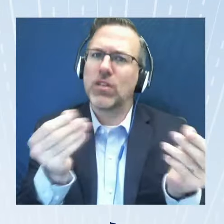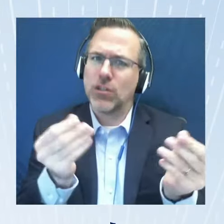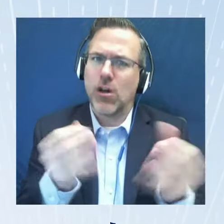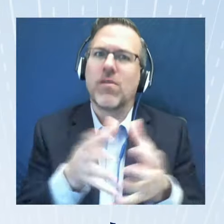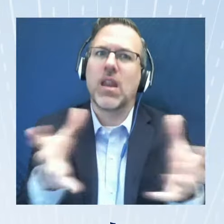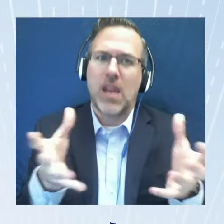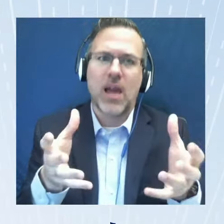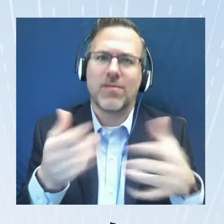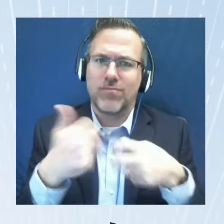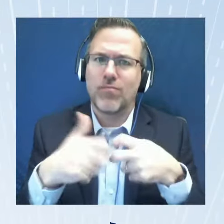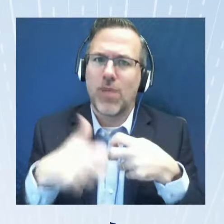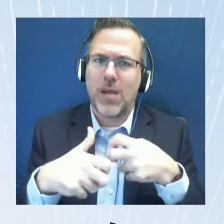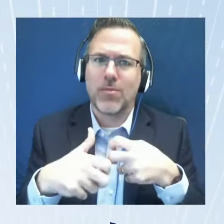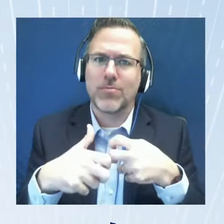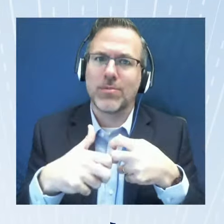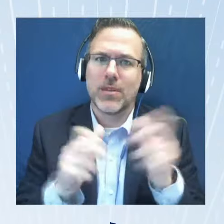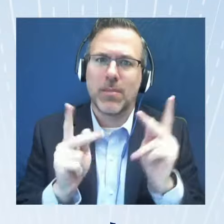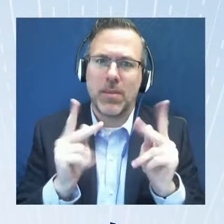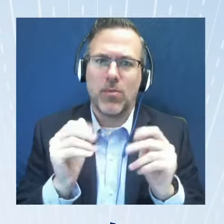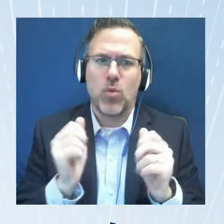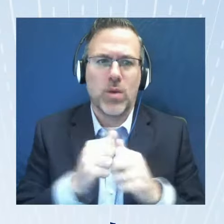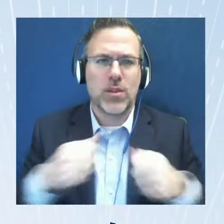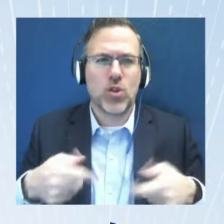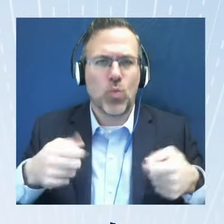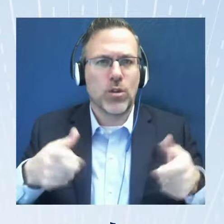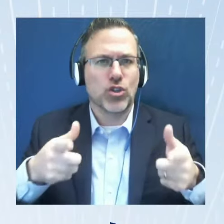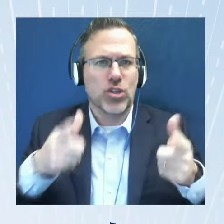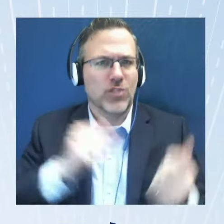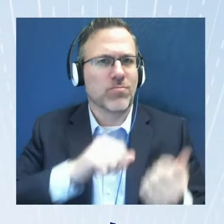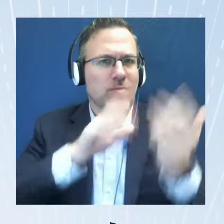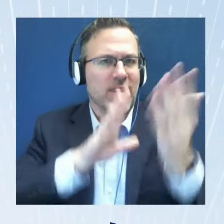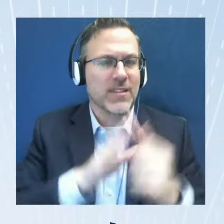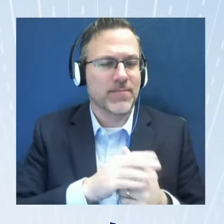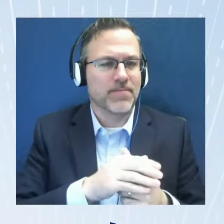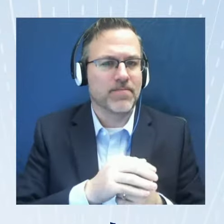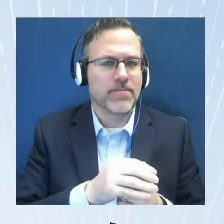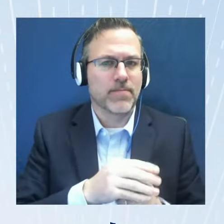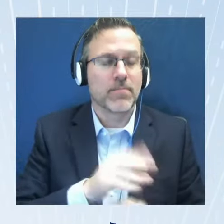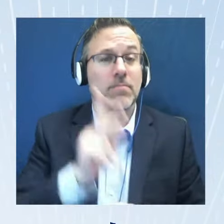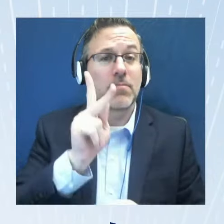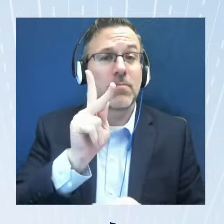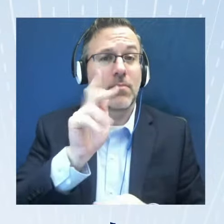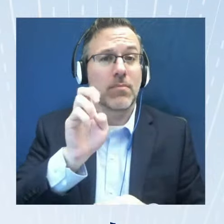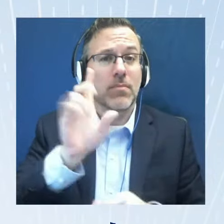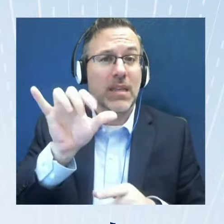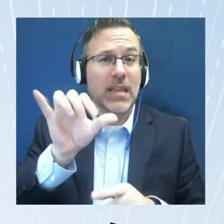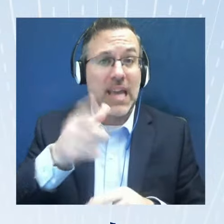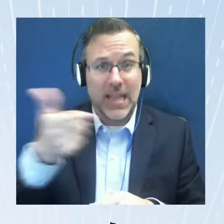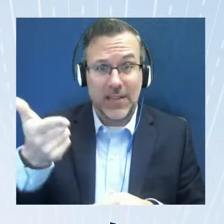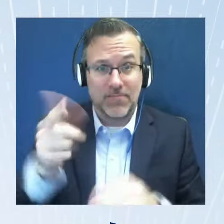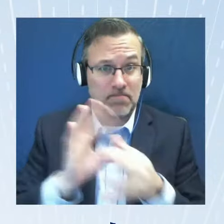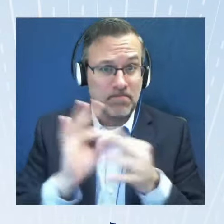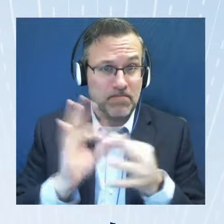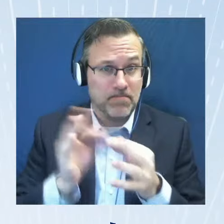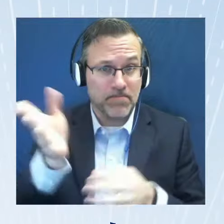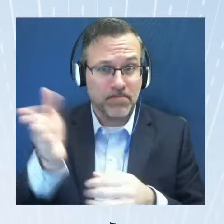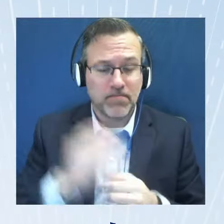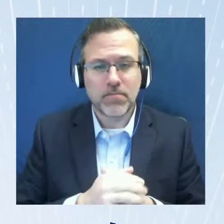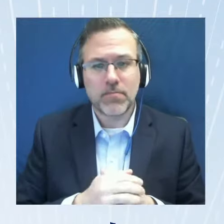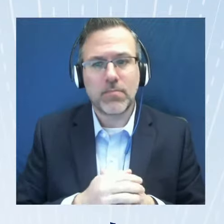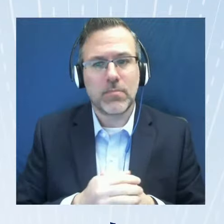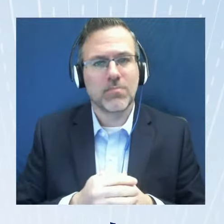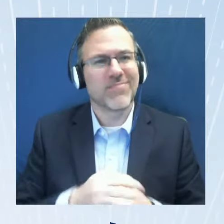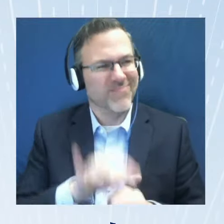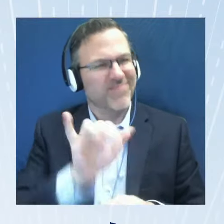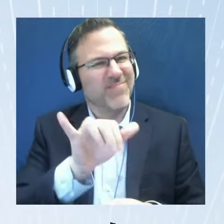that wheelchair users face. If I could add, Mr. Secretary, that is one of the issues that